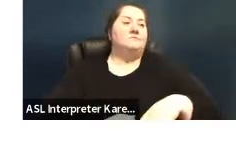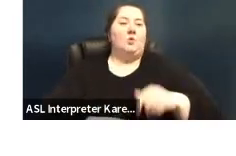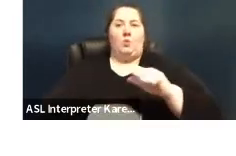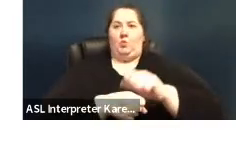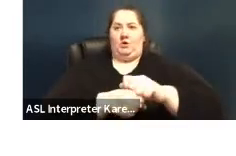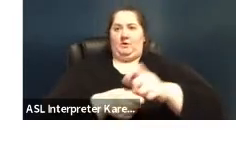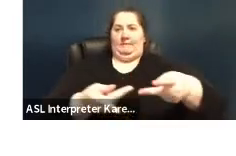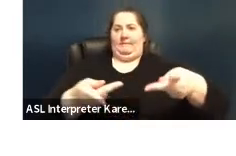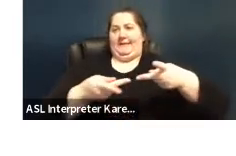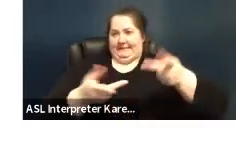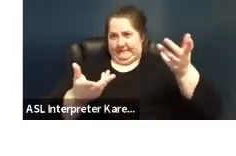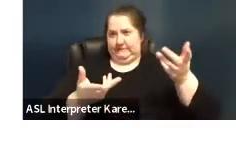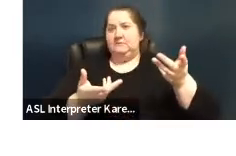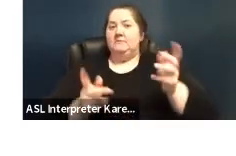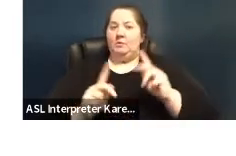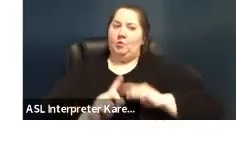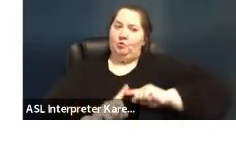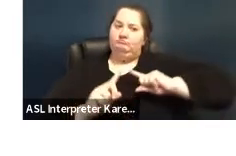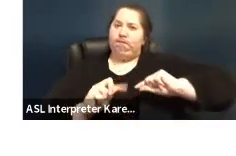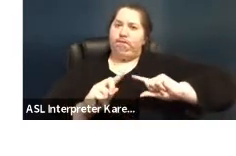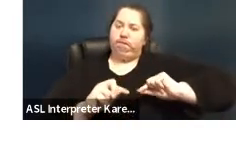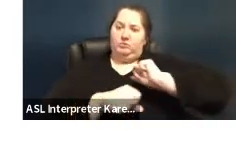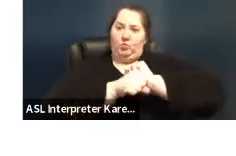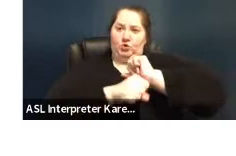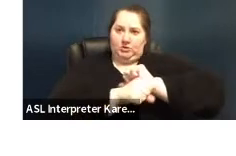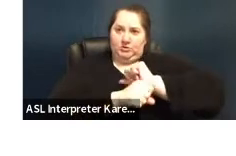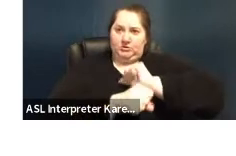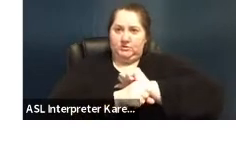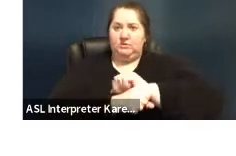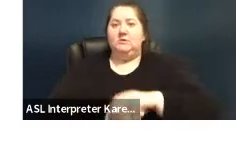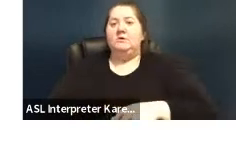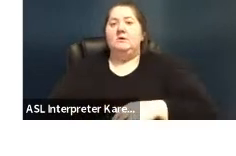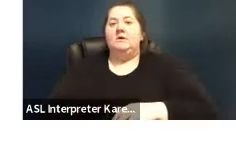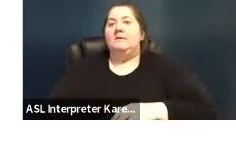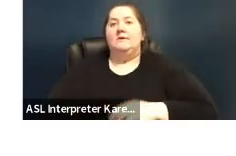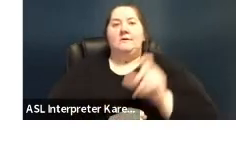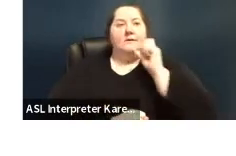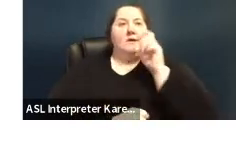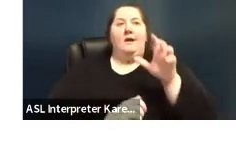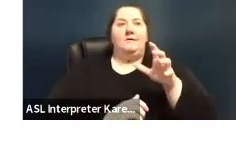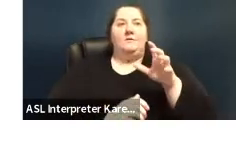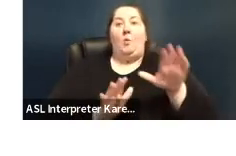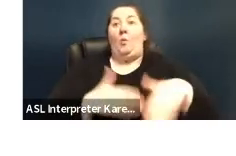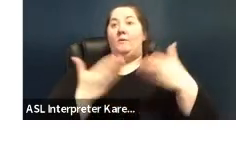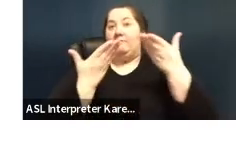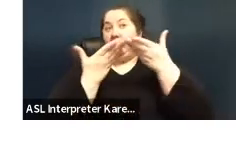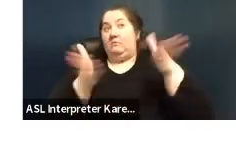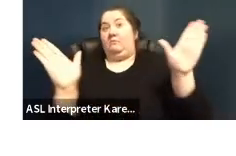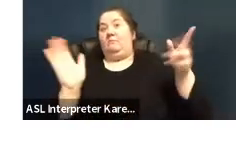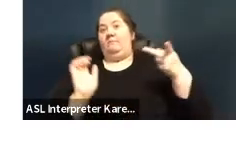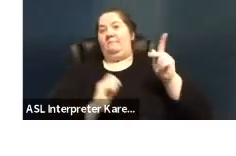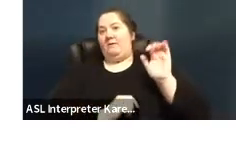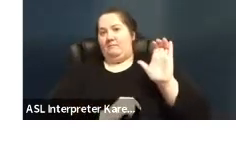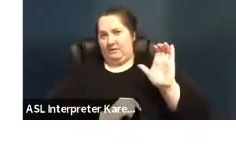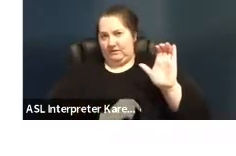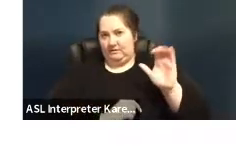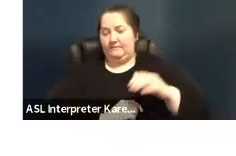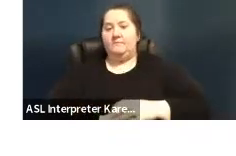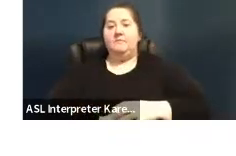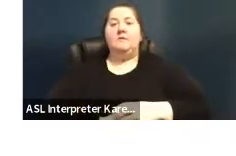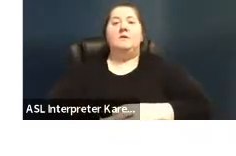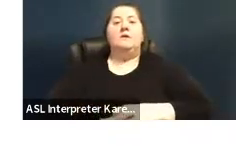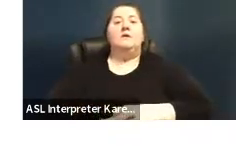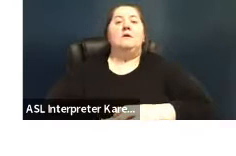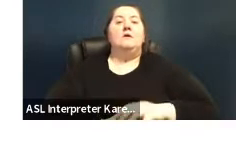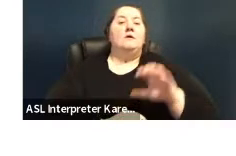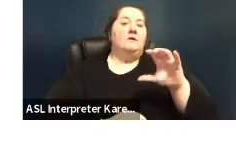workplaces, essentially. People go to work there, but they're not open to the public. So commercial